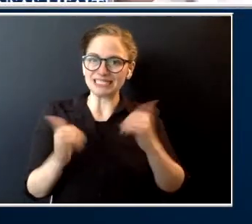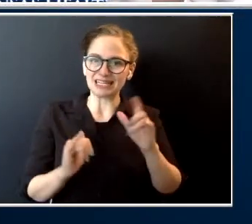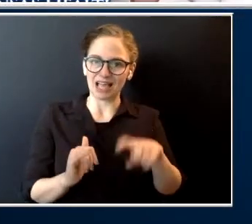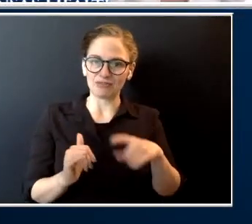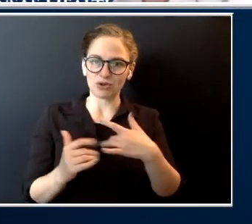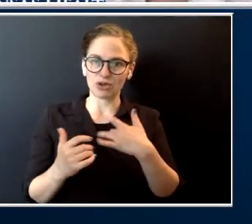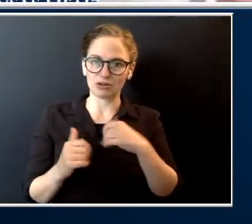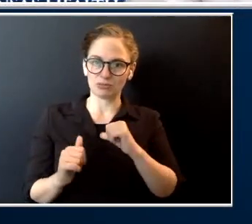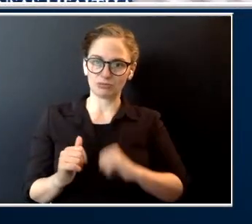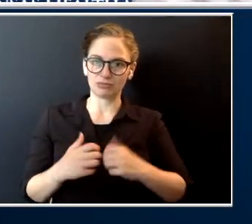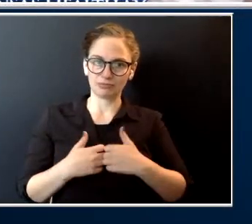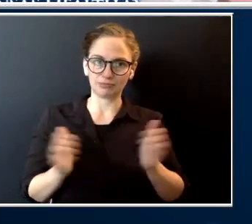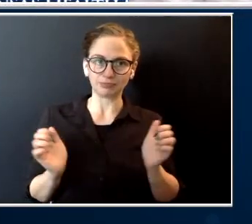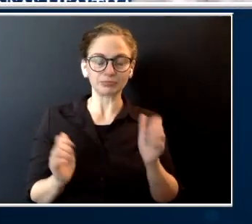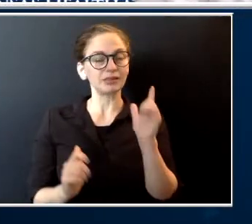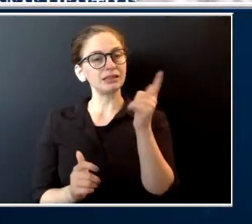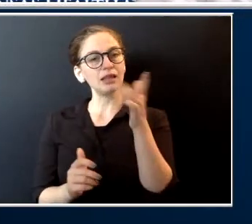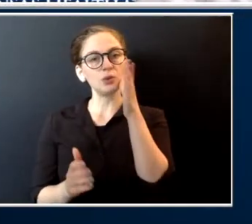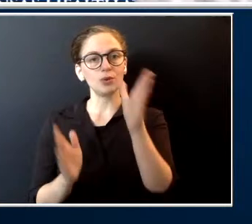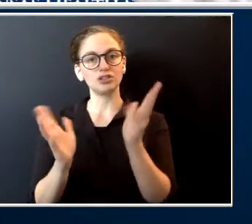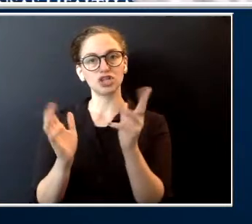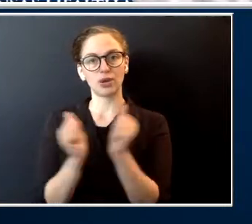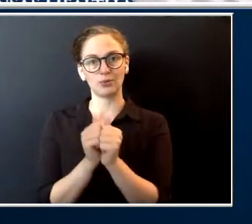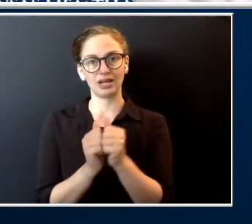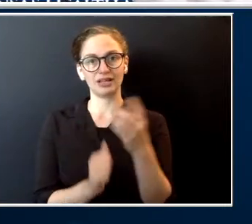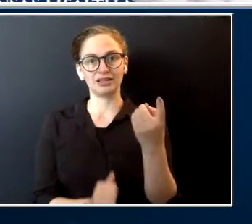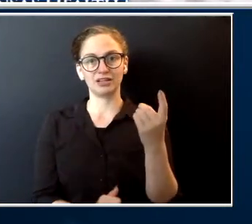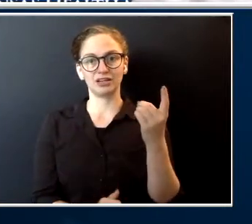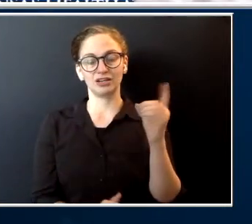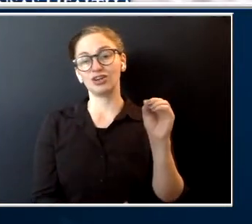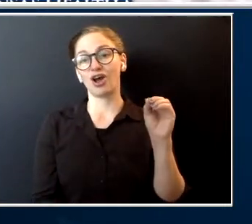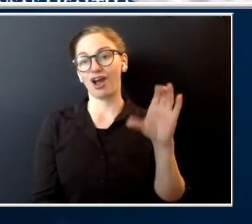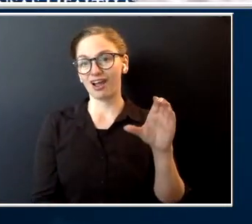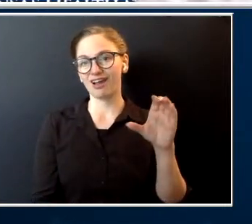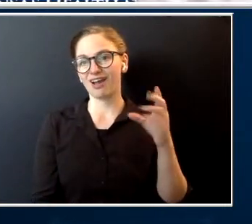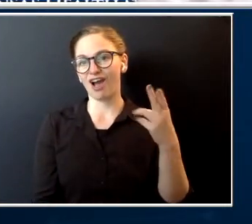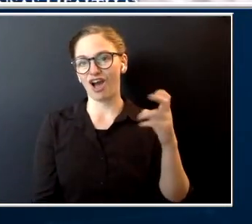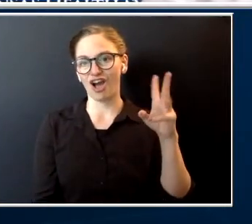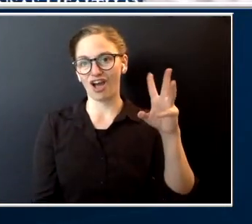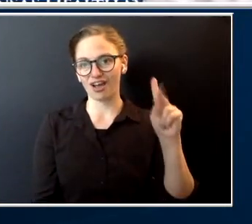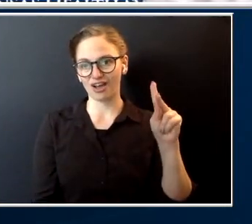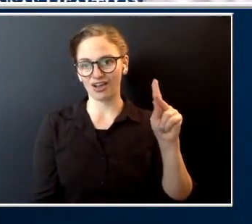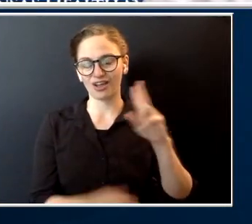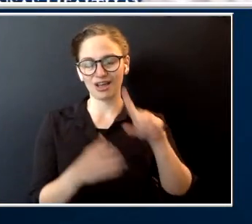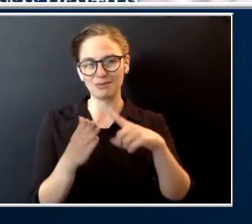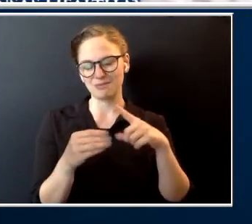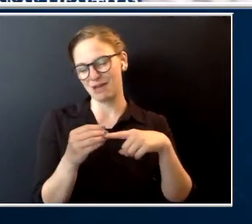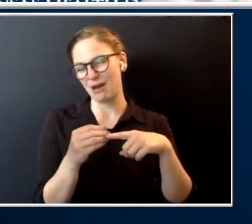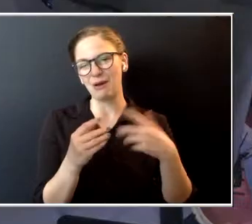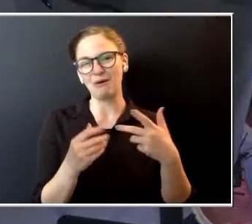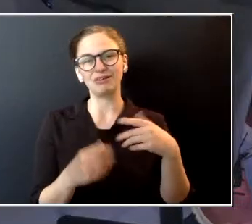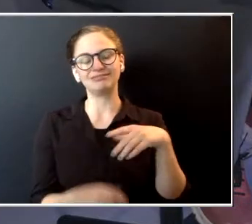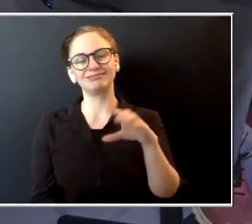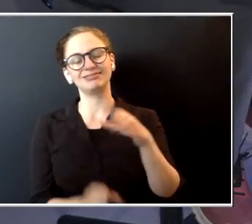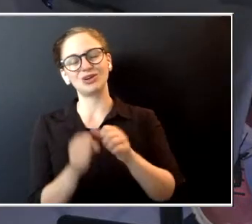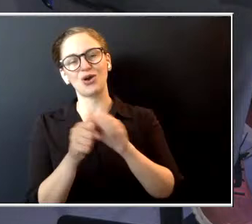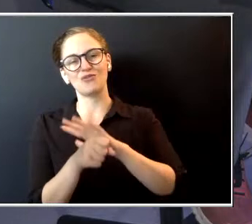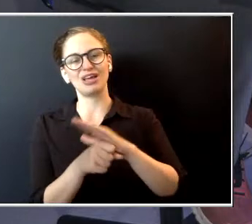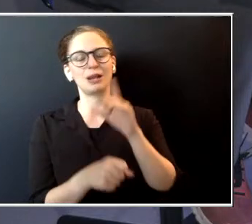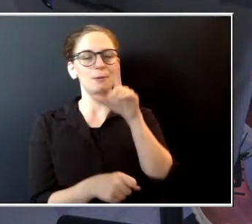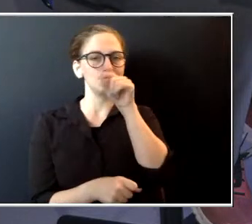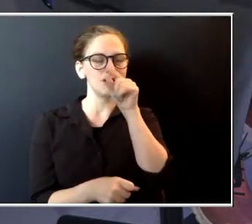bird flu. Hint, it's his fault. COVID's on the rise again. Darn it. Joining me today is Dr. Peter Tadros, an